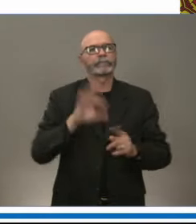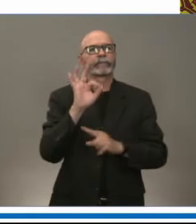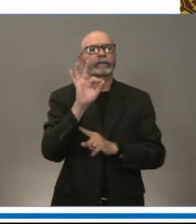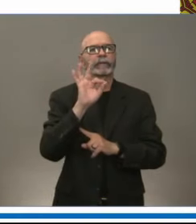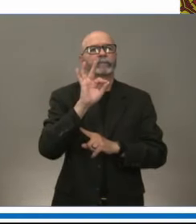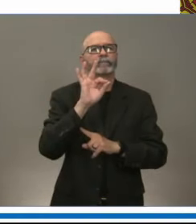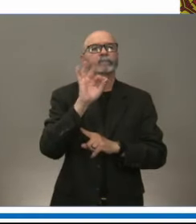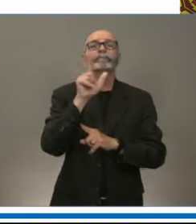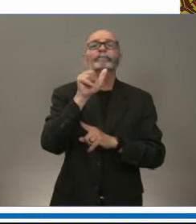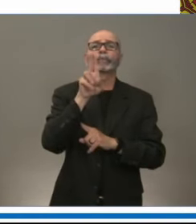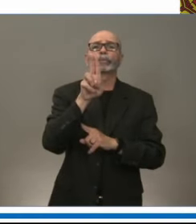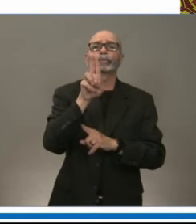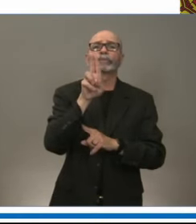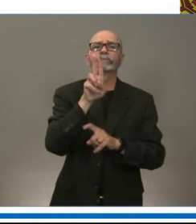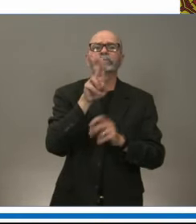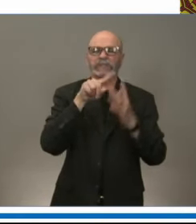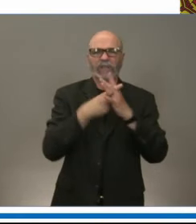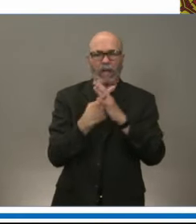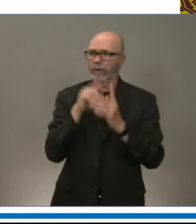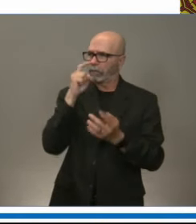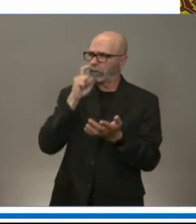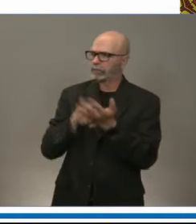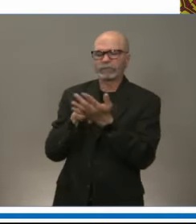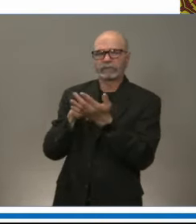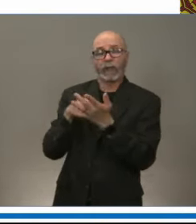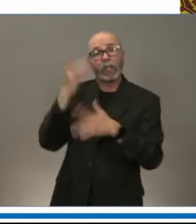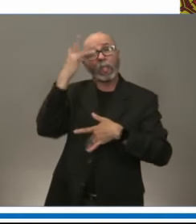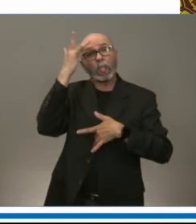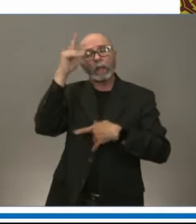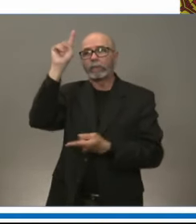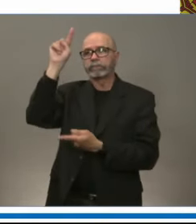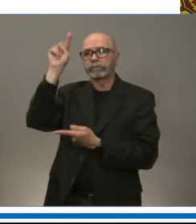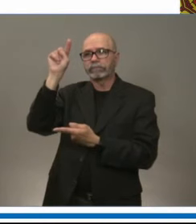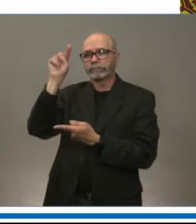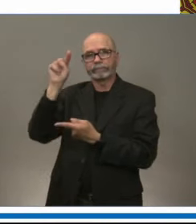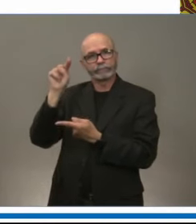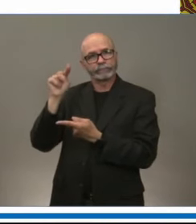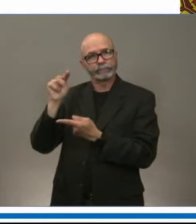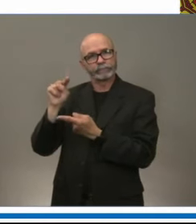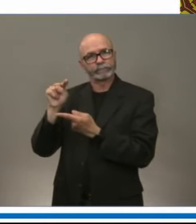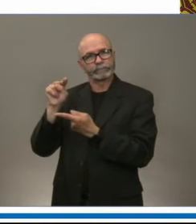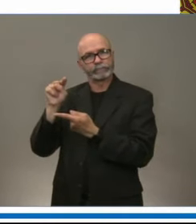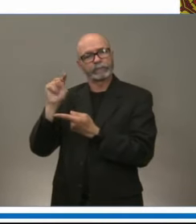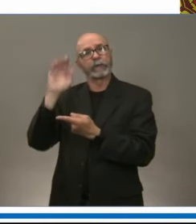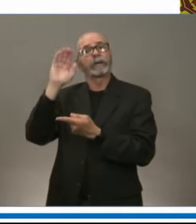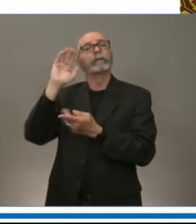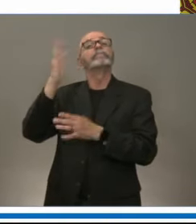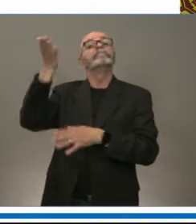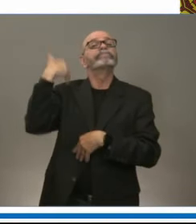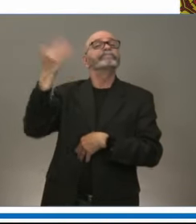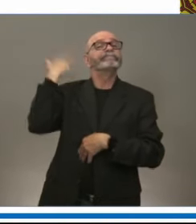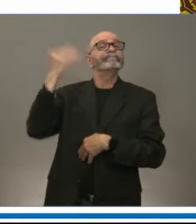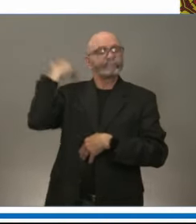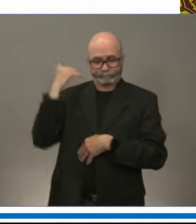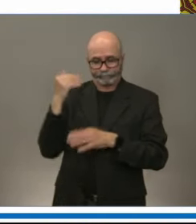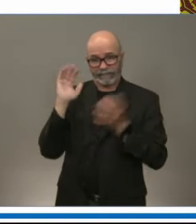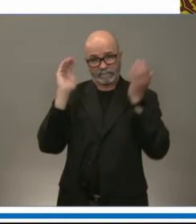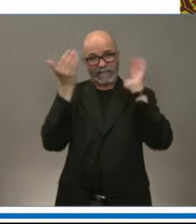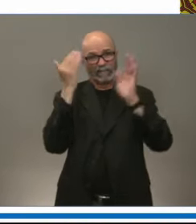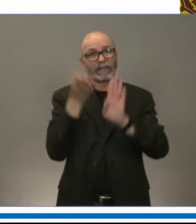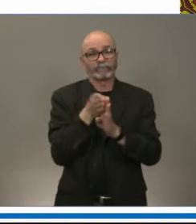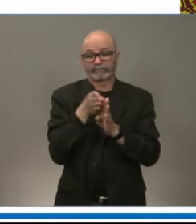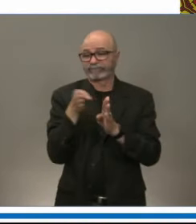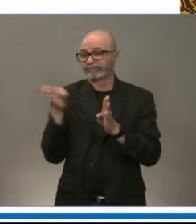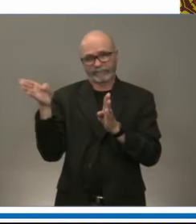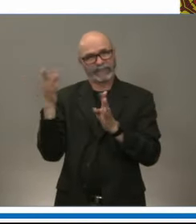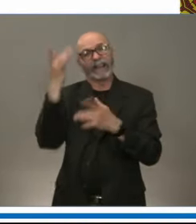big drop in flu deaths this year compared to recent years. I think there's so far 6 people have died from the flu this year